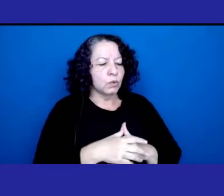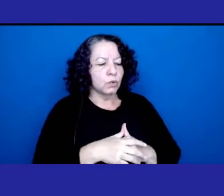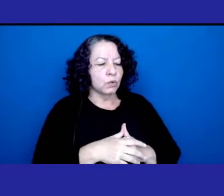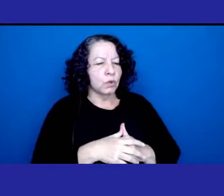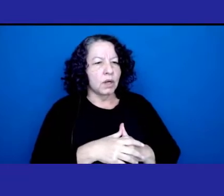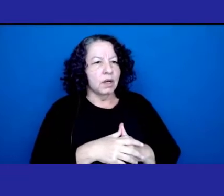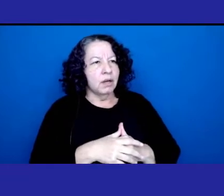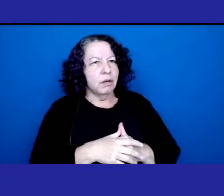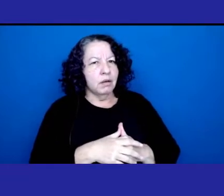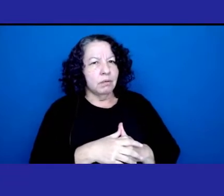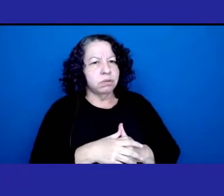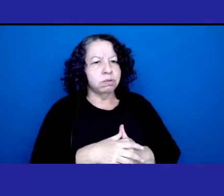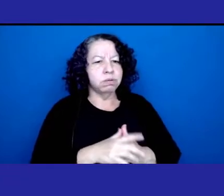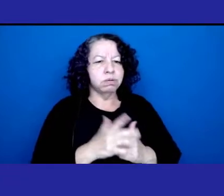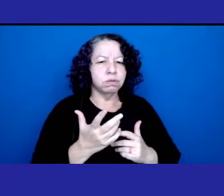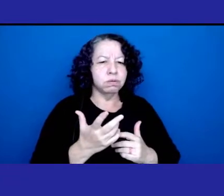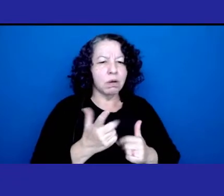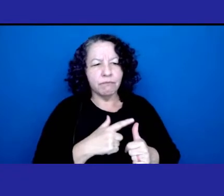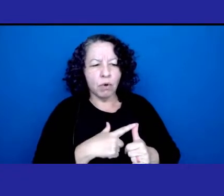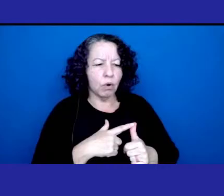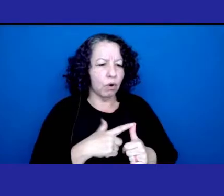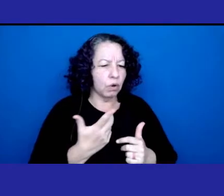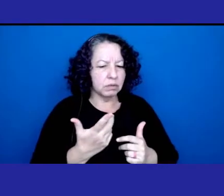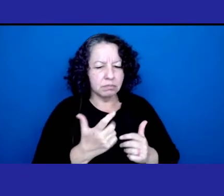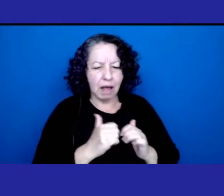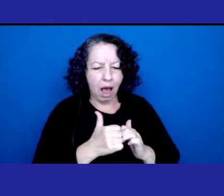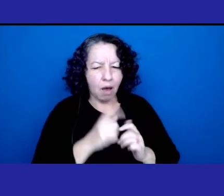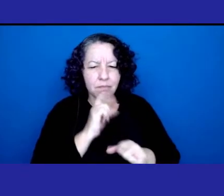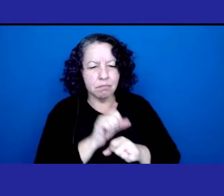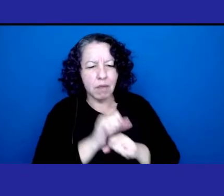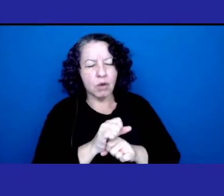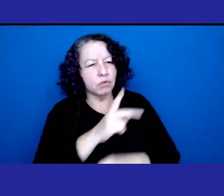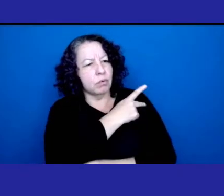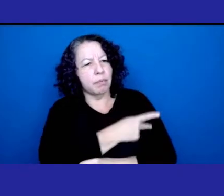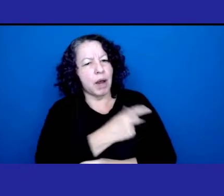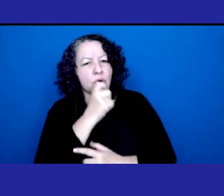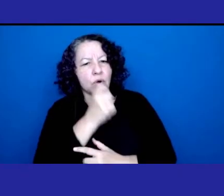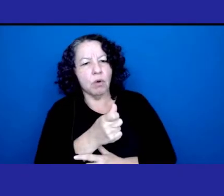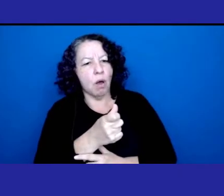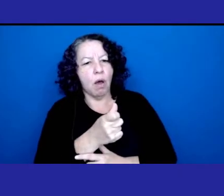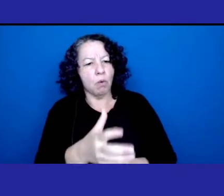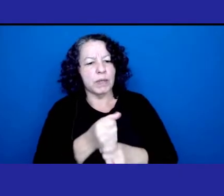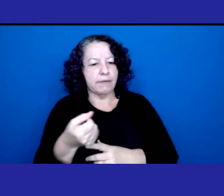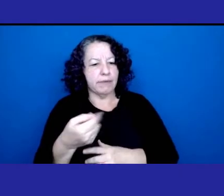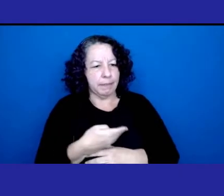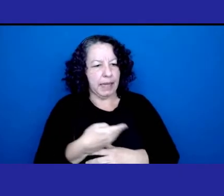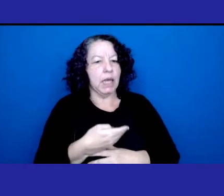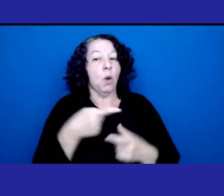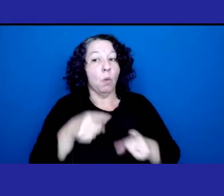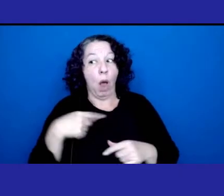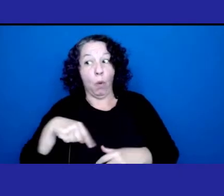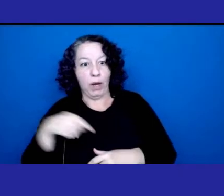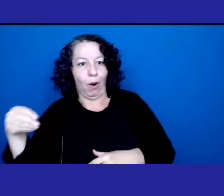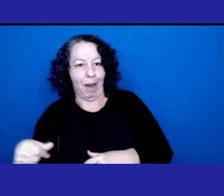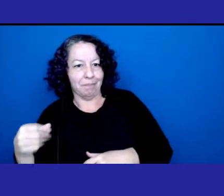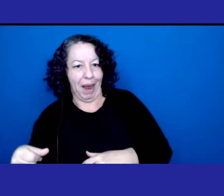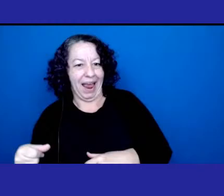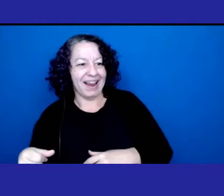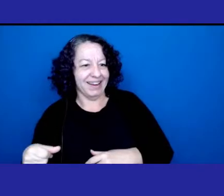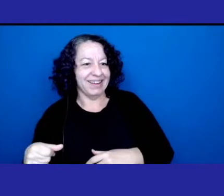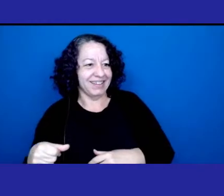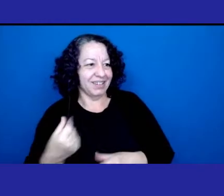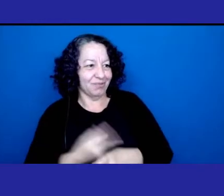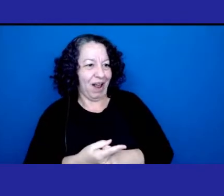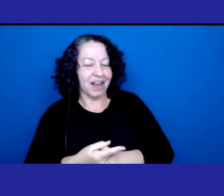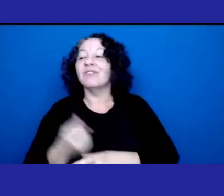How do we make sure that patients are not being billed while we're paying? Right. Correct.